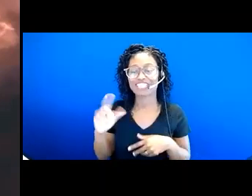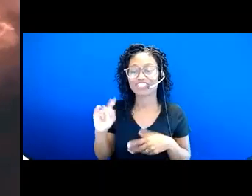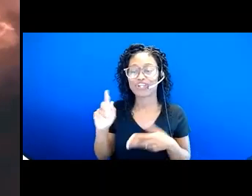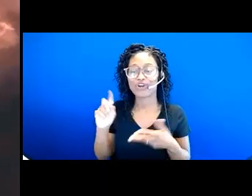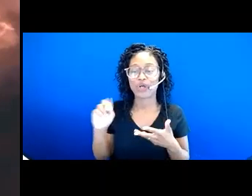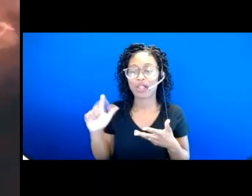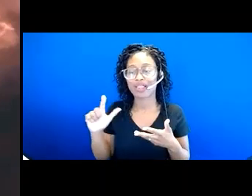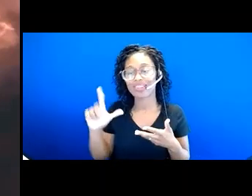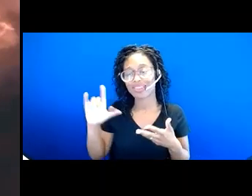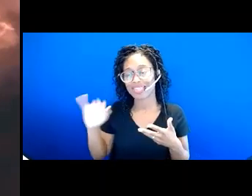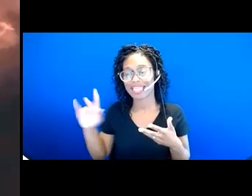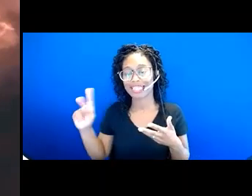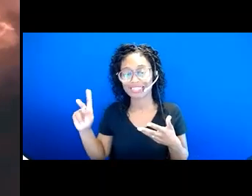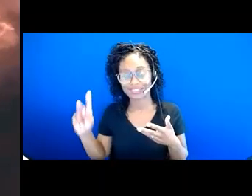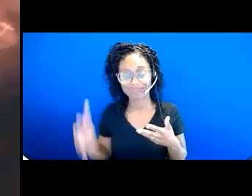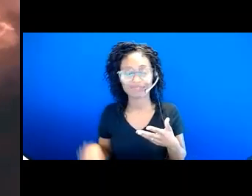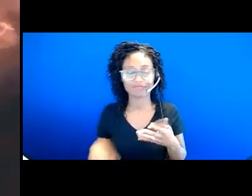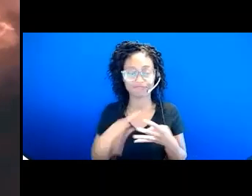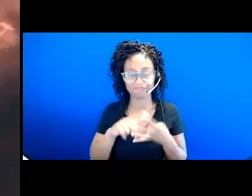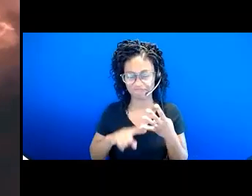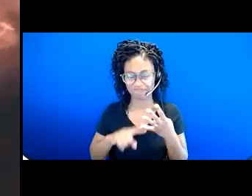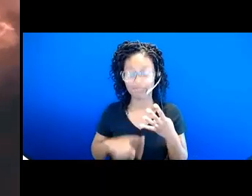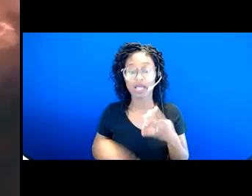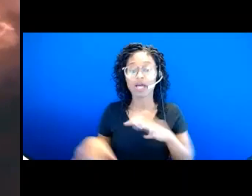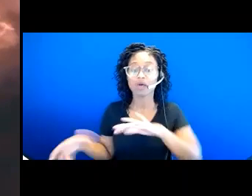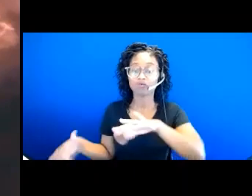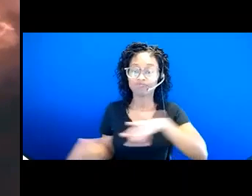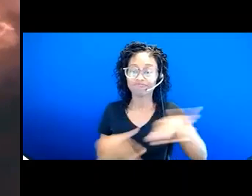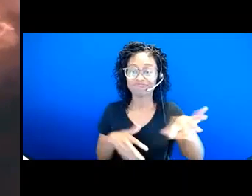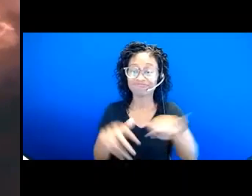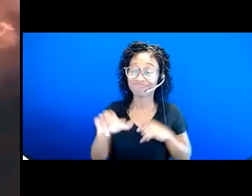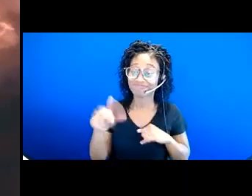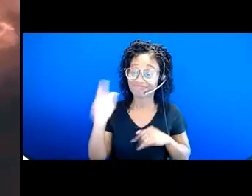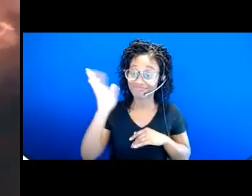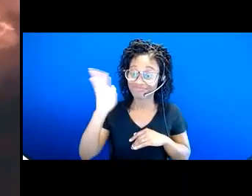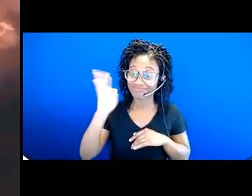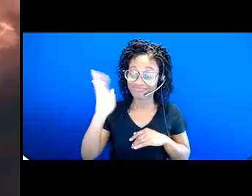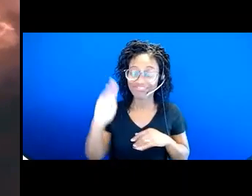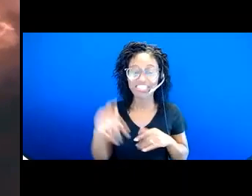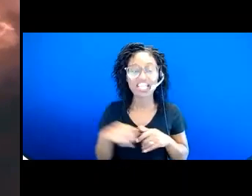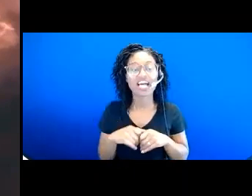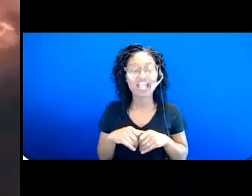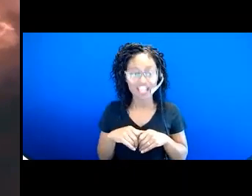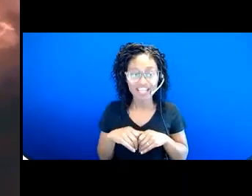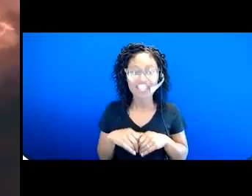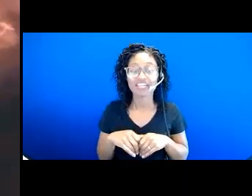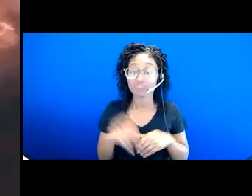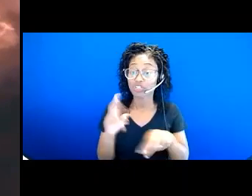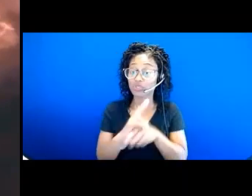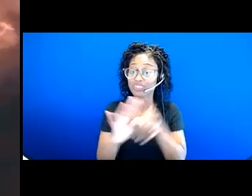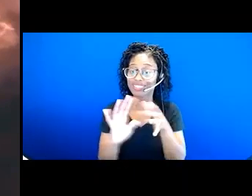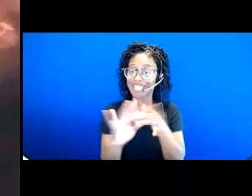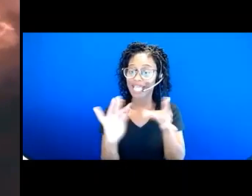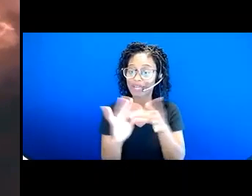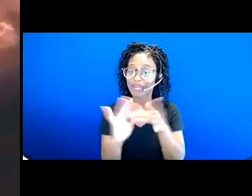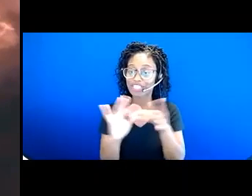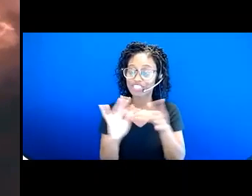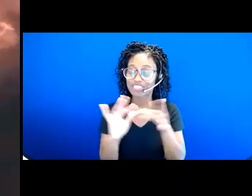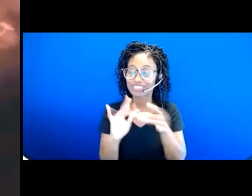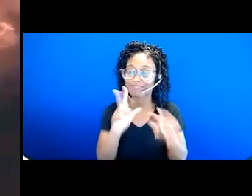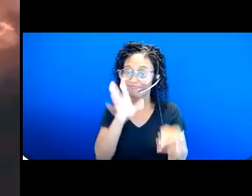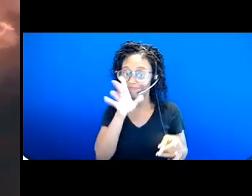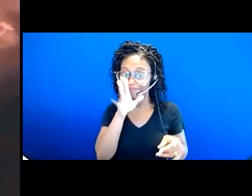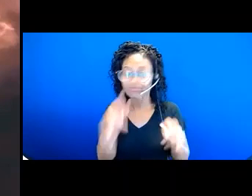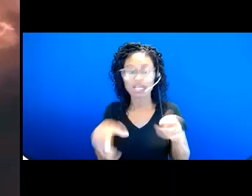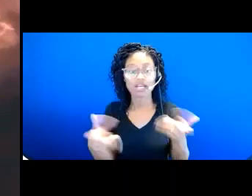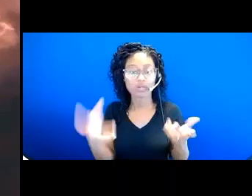Here is another presentation that takes another tack on using a narration. In the first, the